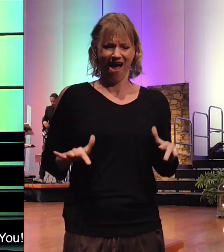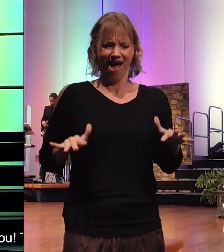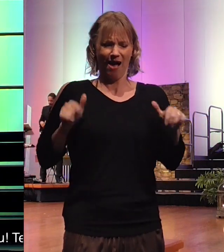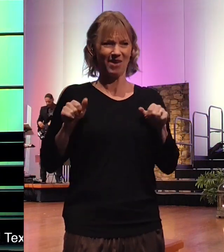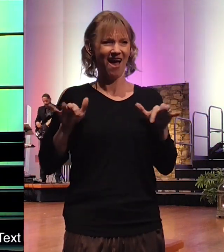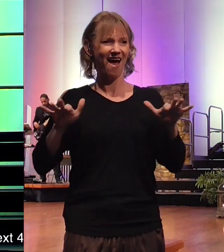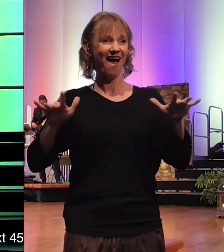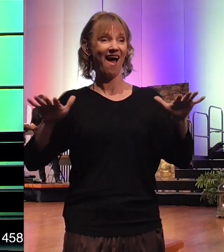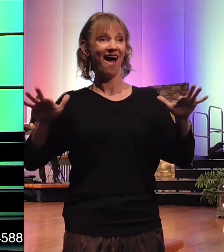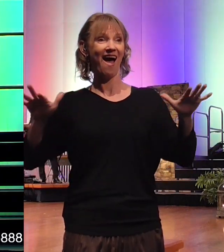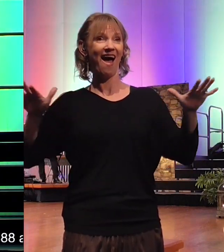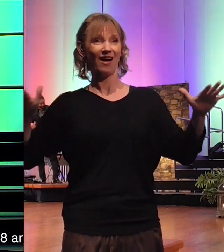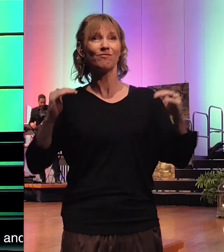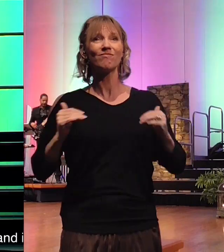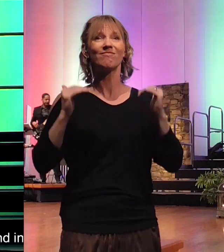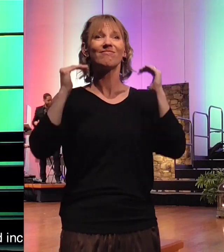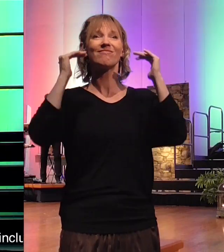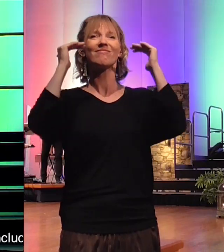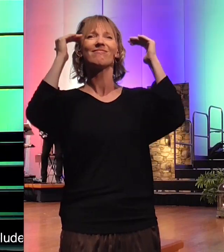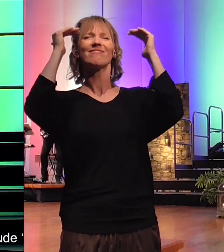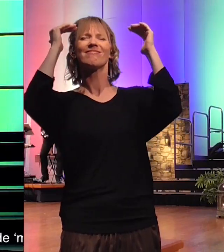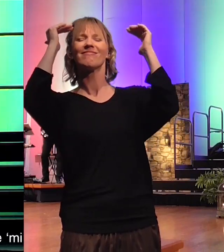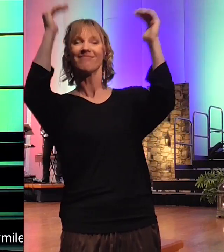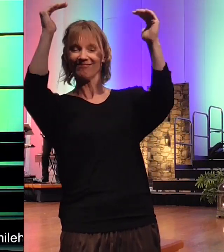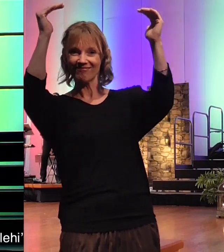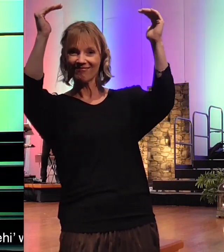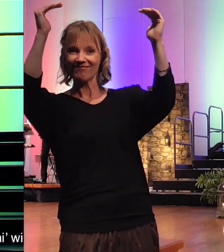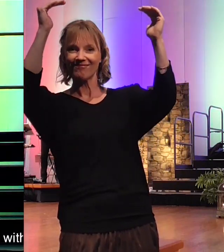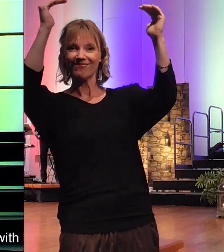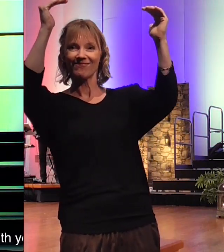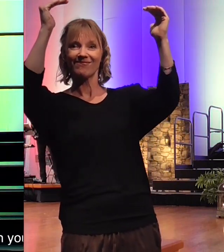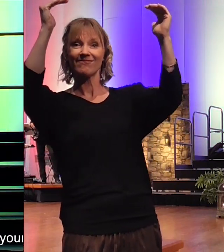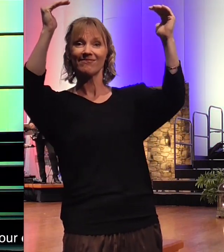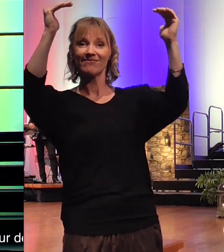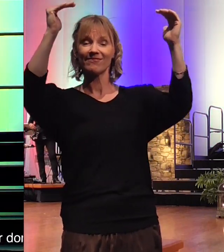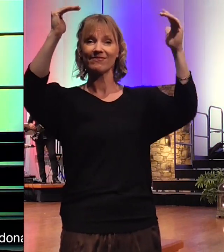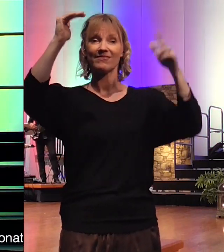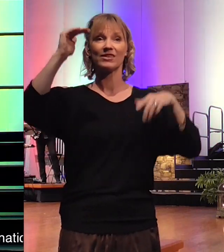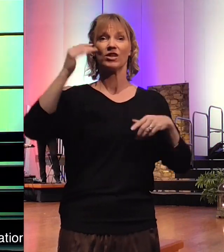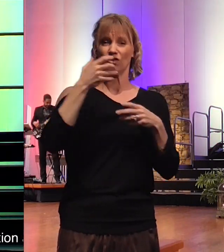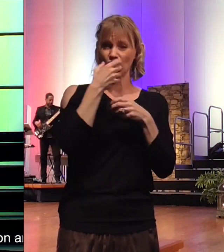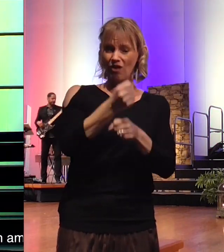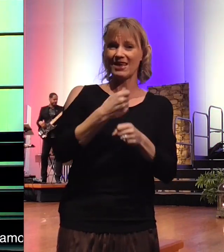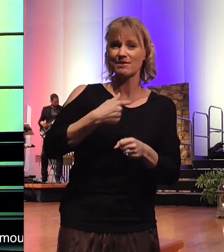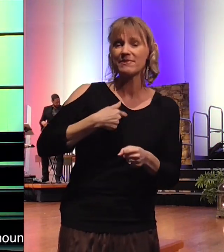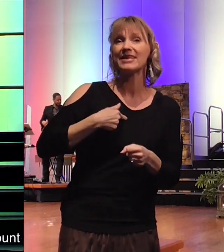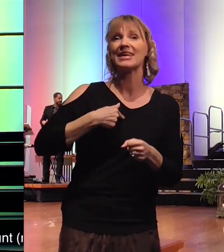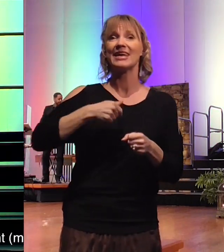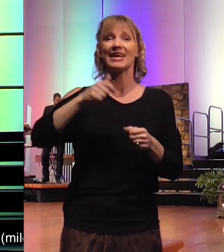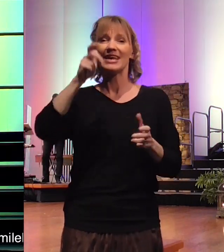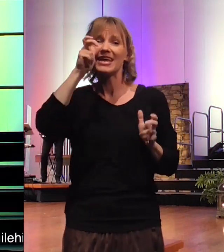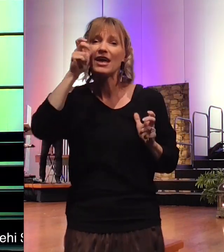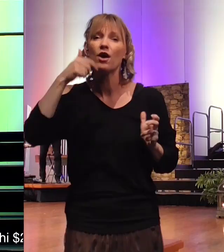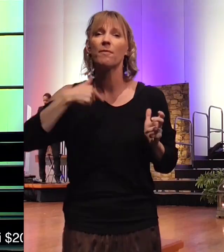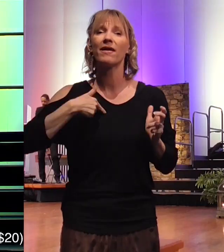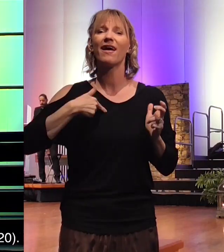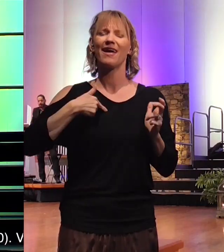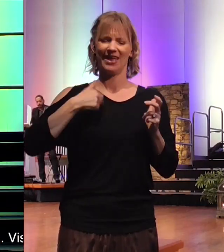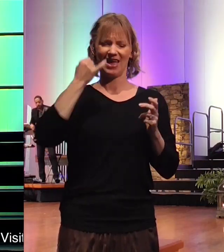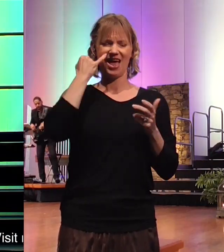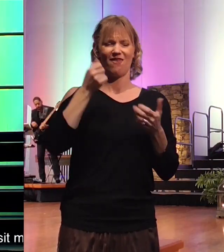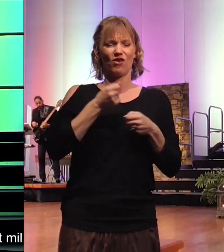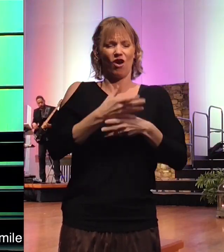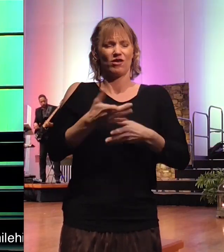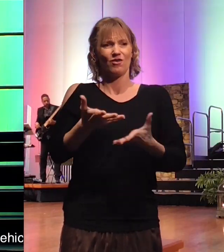To the highest it can go. And trust me, hear me, if it makes you want to sing,